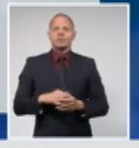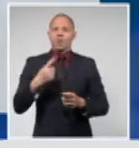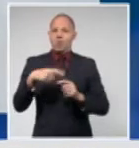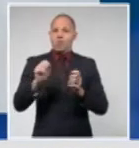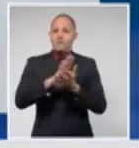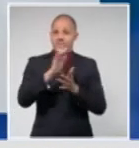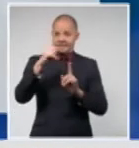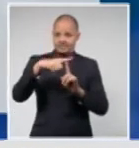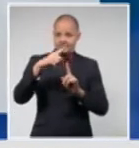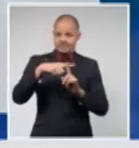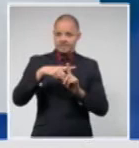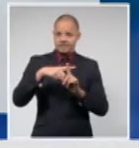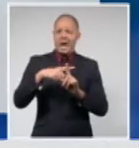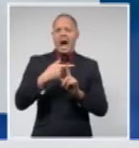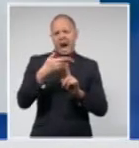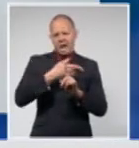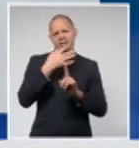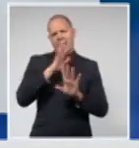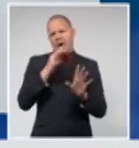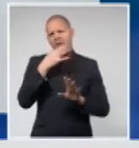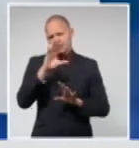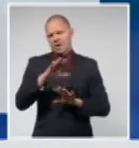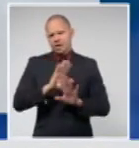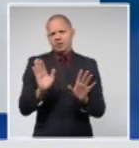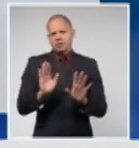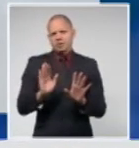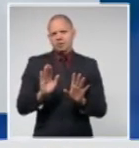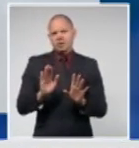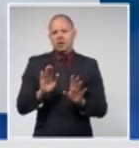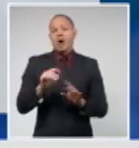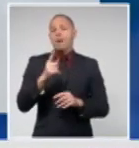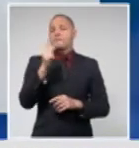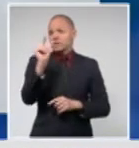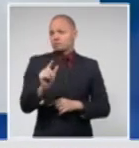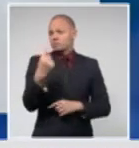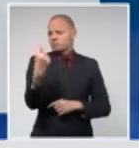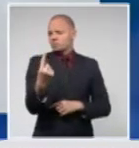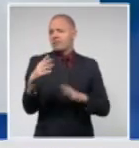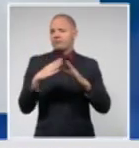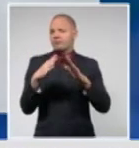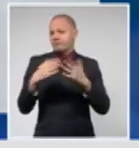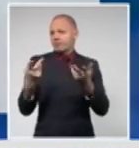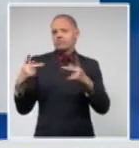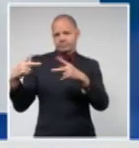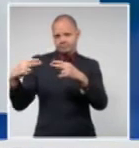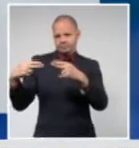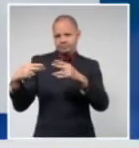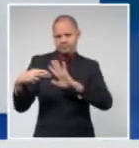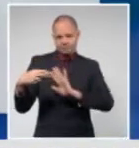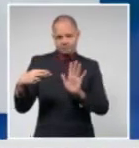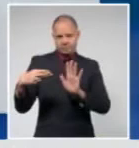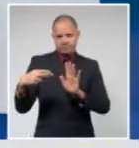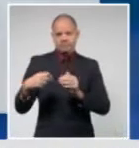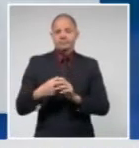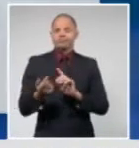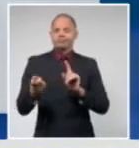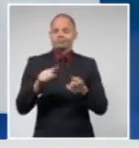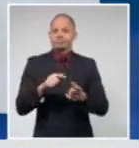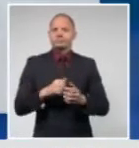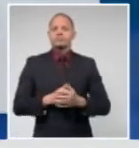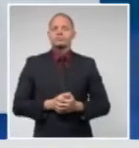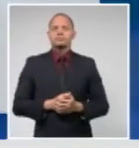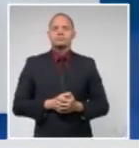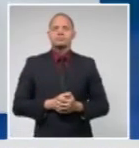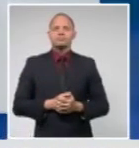cases diagnosed in Cienfuegos are from the municipality of Cienfuegos. Remember, one of these